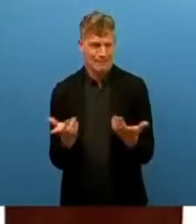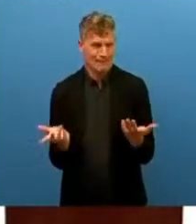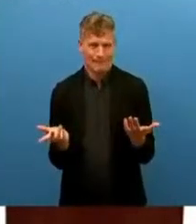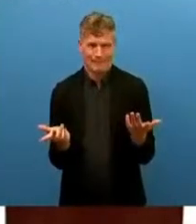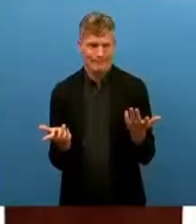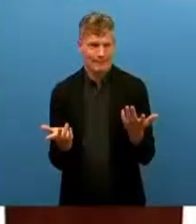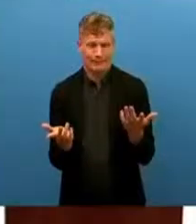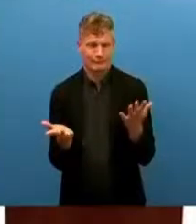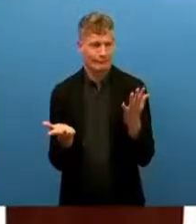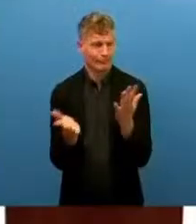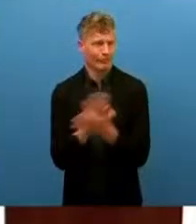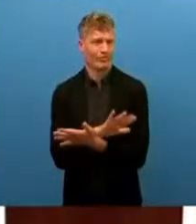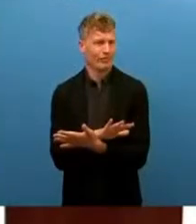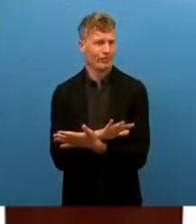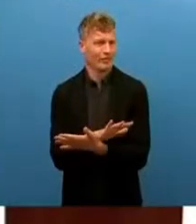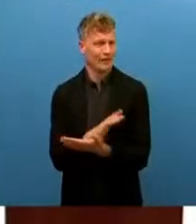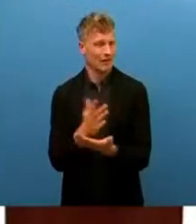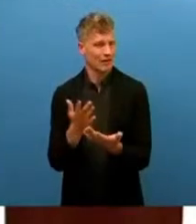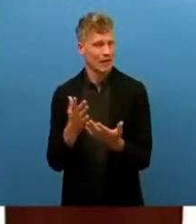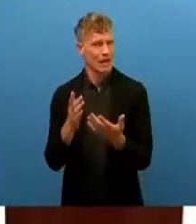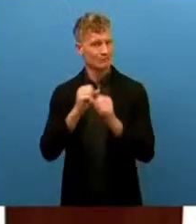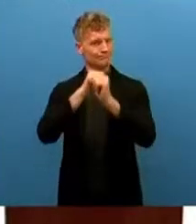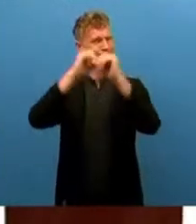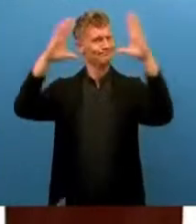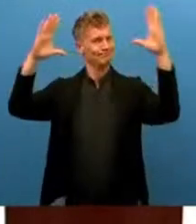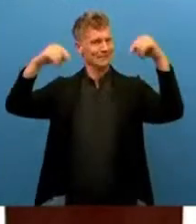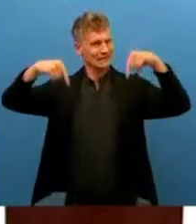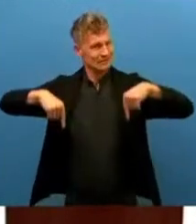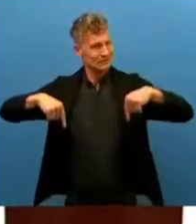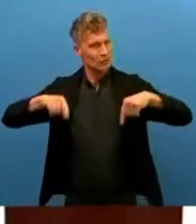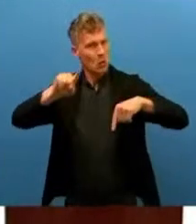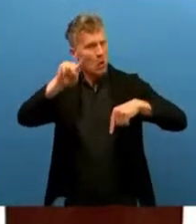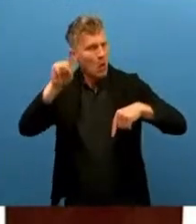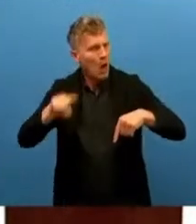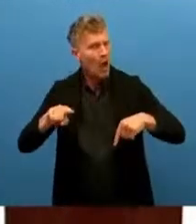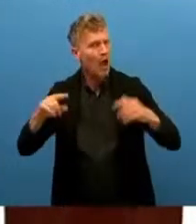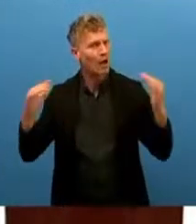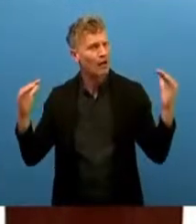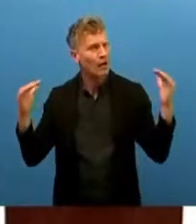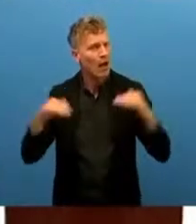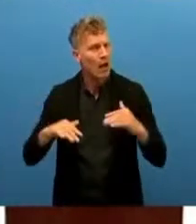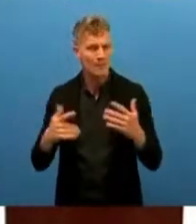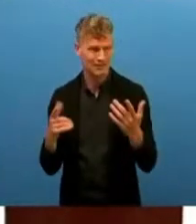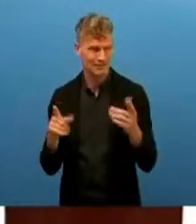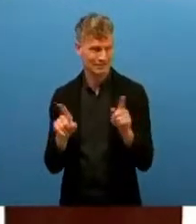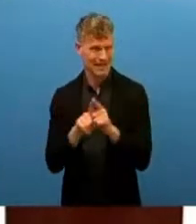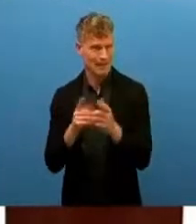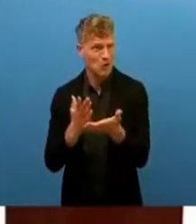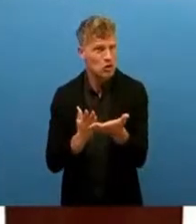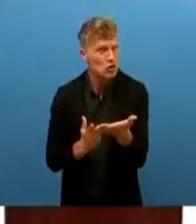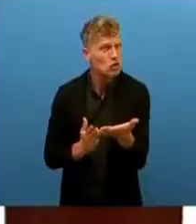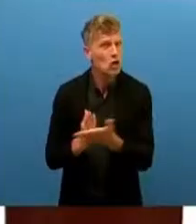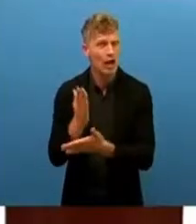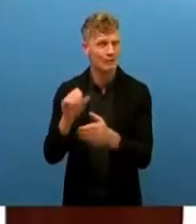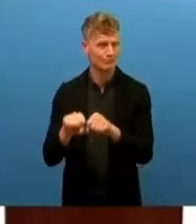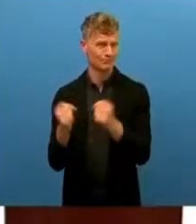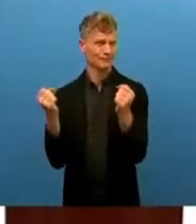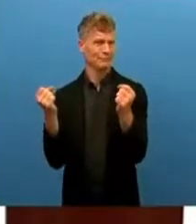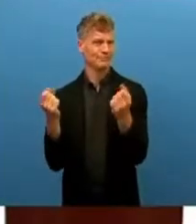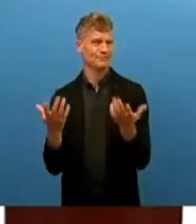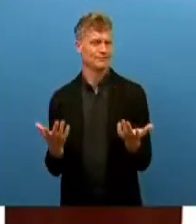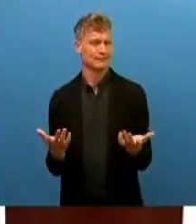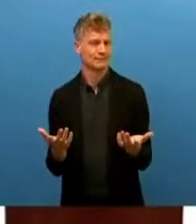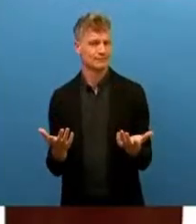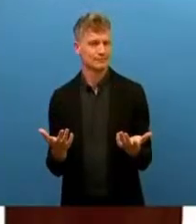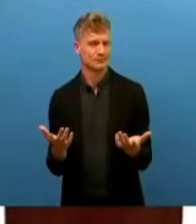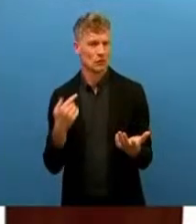contradicts its mandate to promote the rights and participation of indigenous peoples. We are especially concerned that